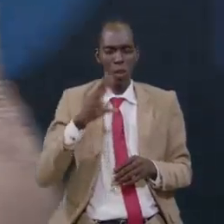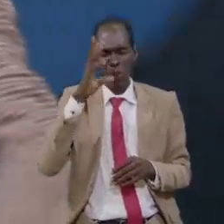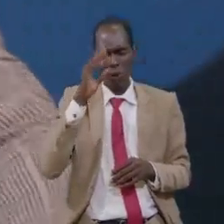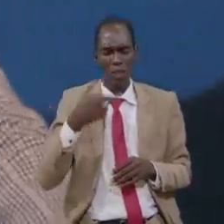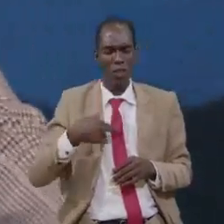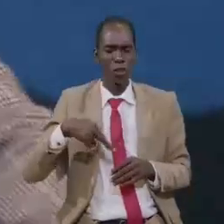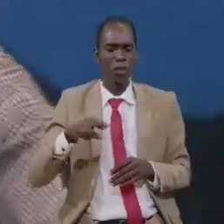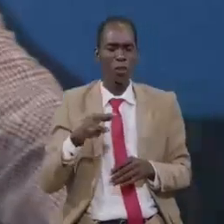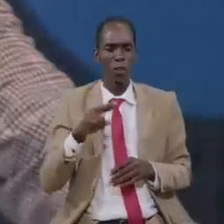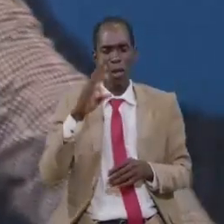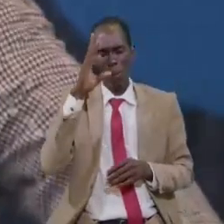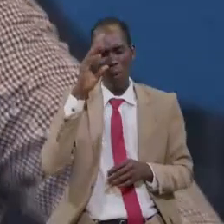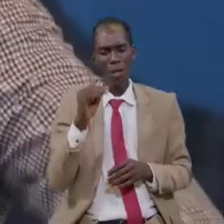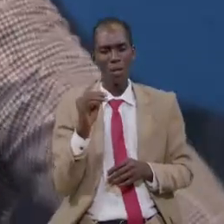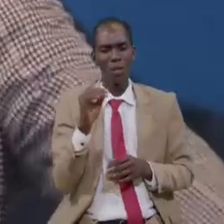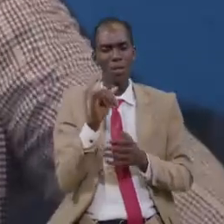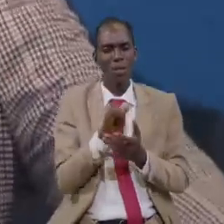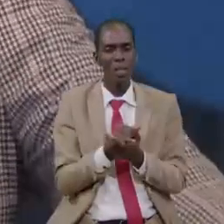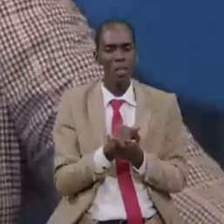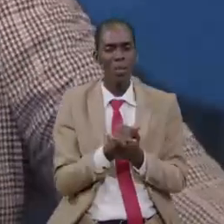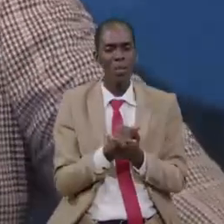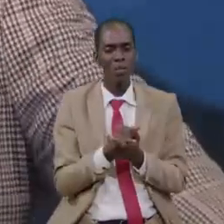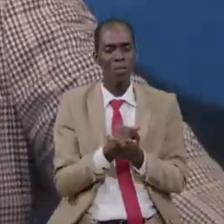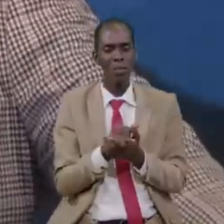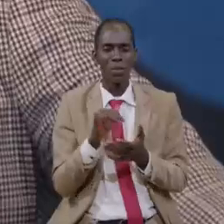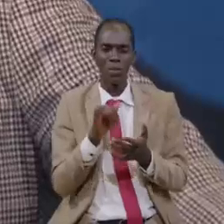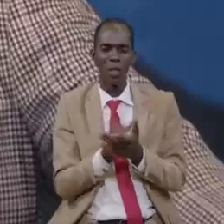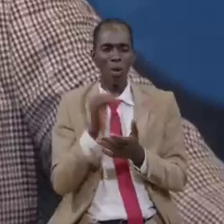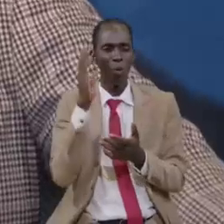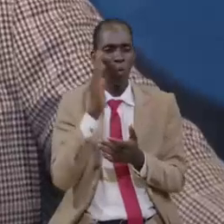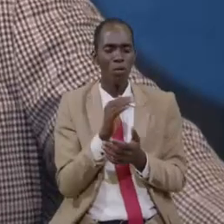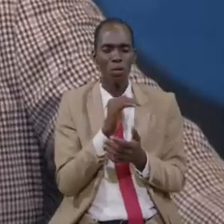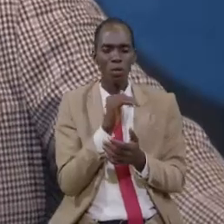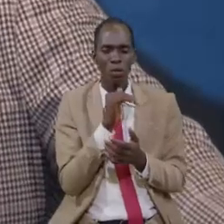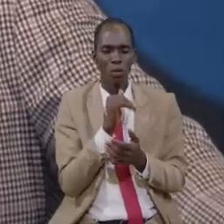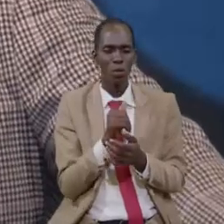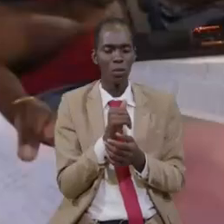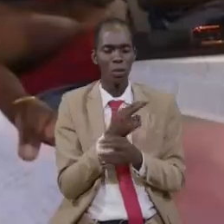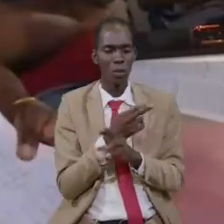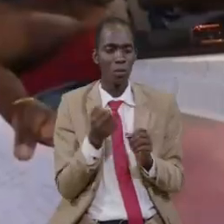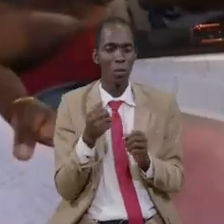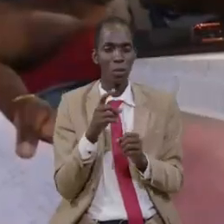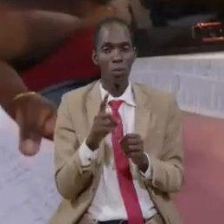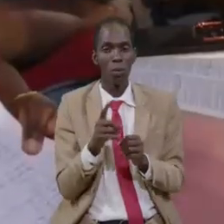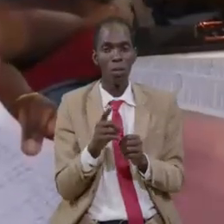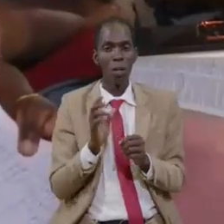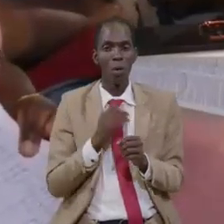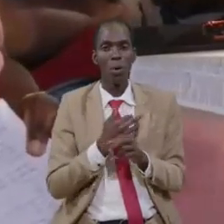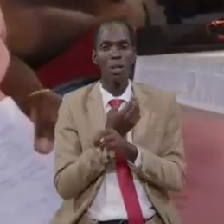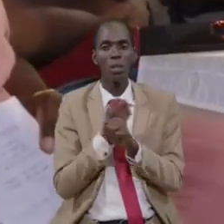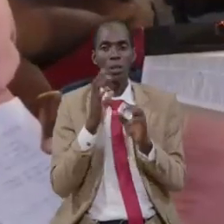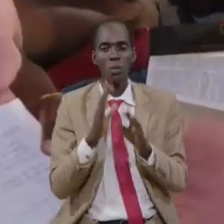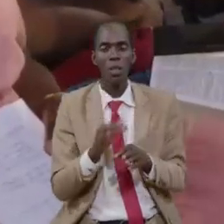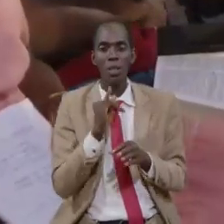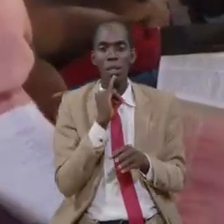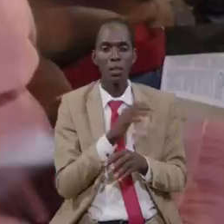traditional man cannot redeem anyone. Our redeemer is Christ. Your